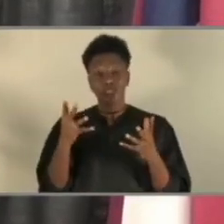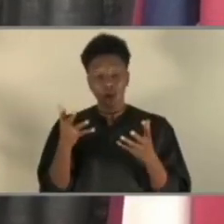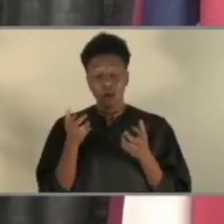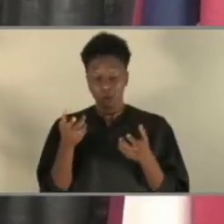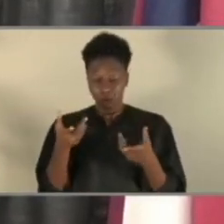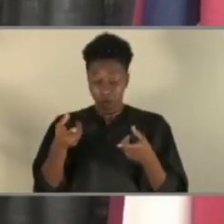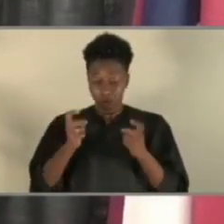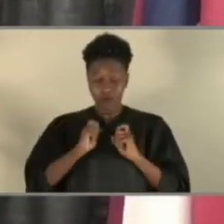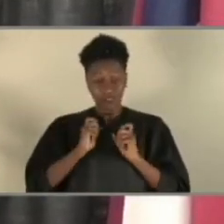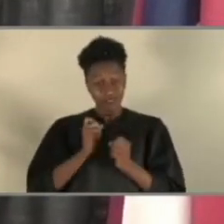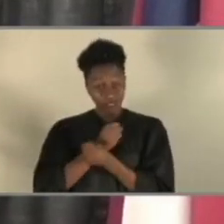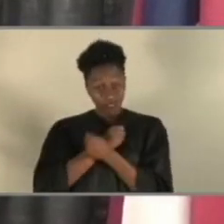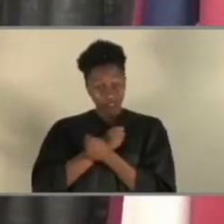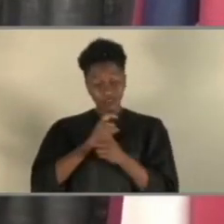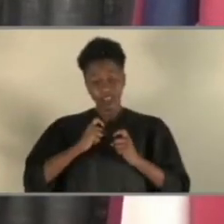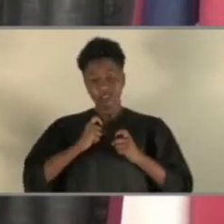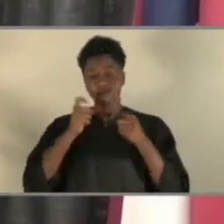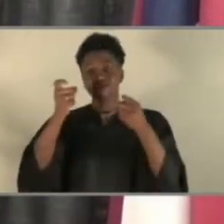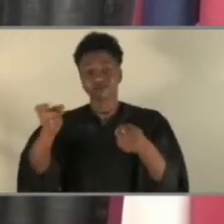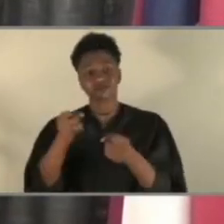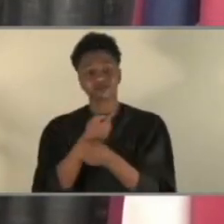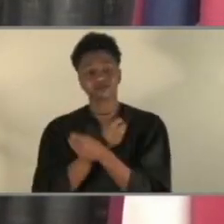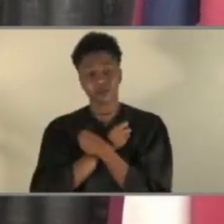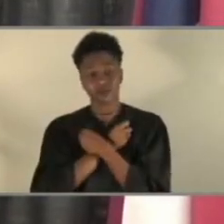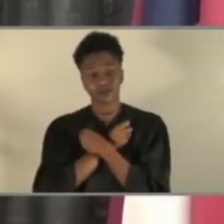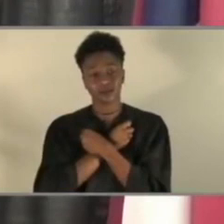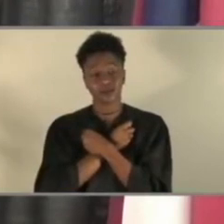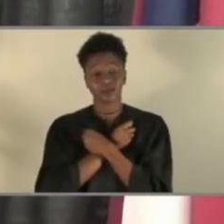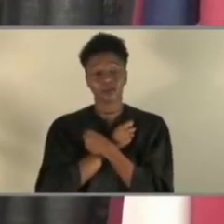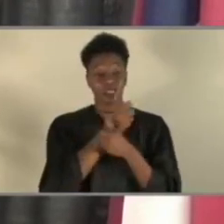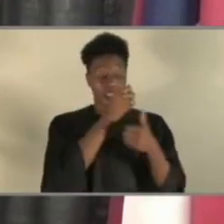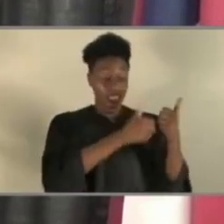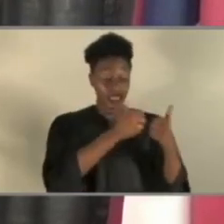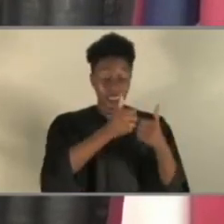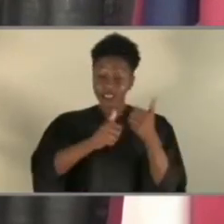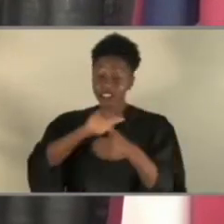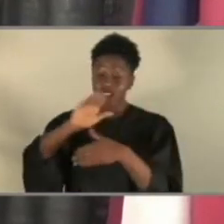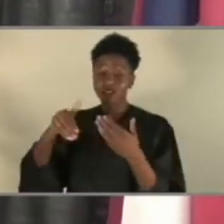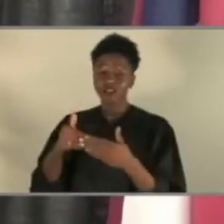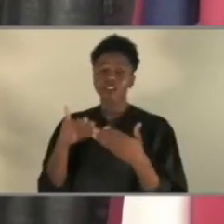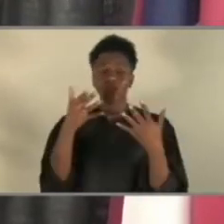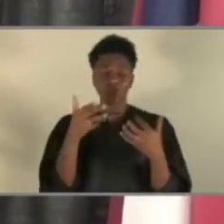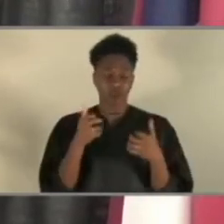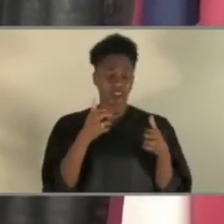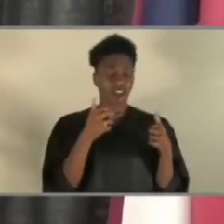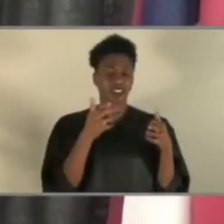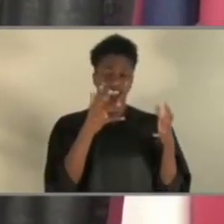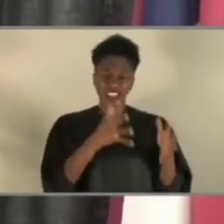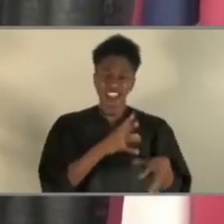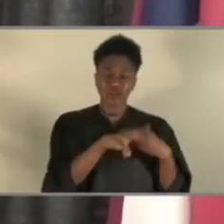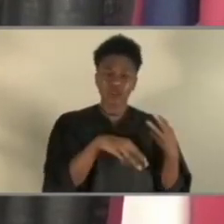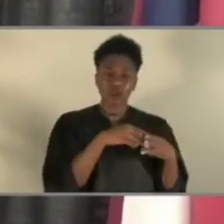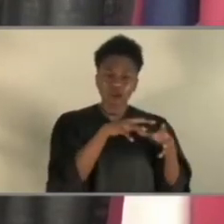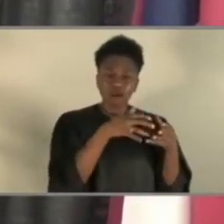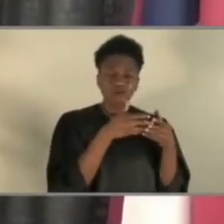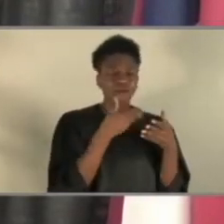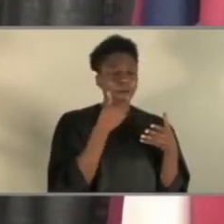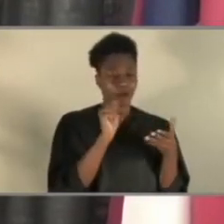loved. I believe that all of us, each of us, want to leave the world better than it is